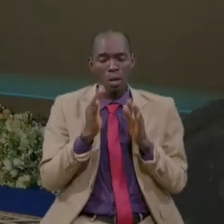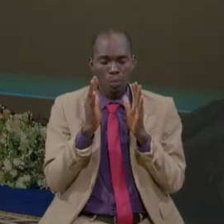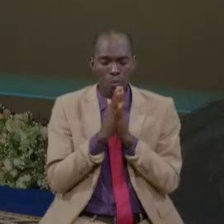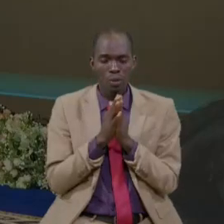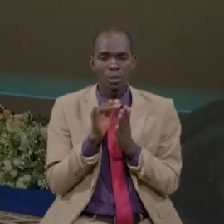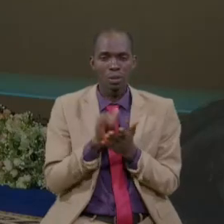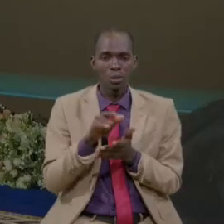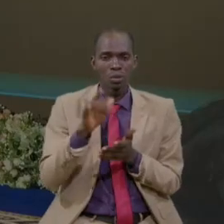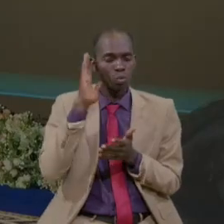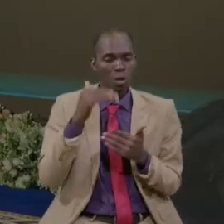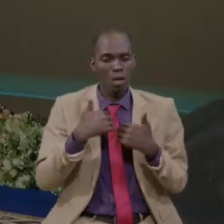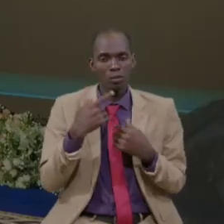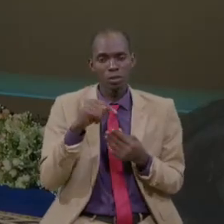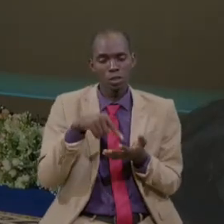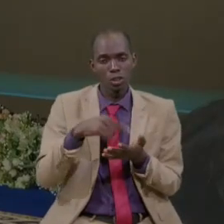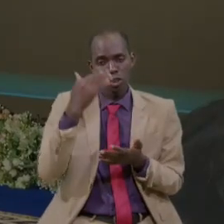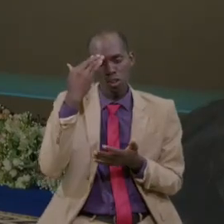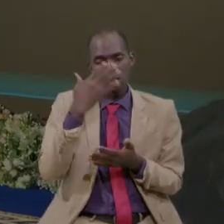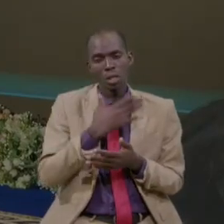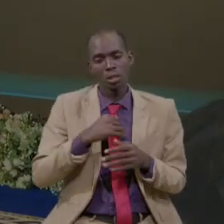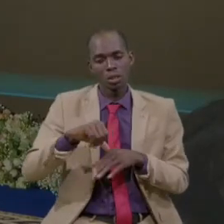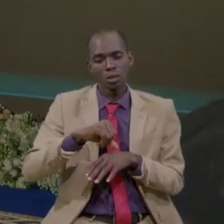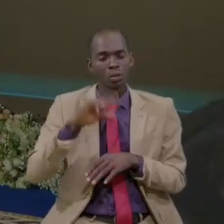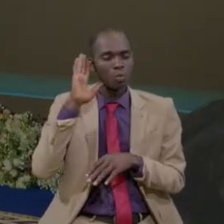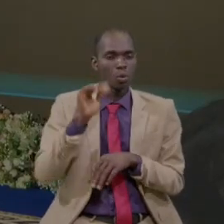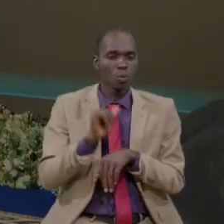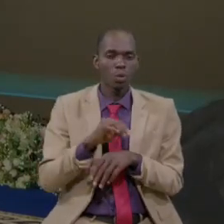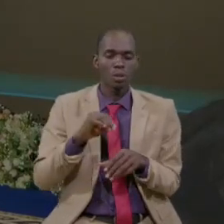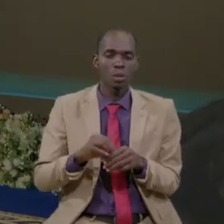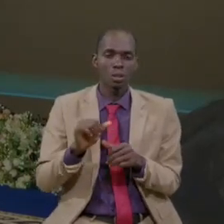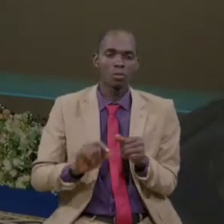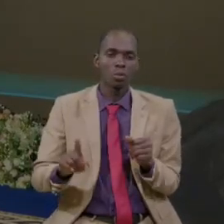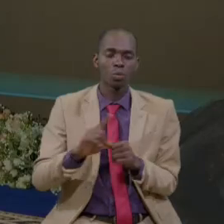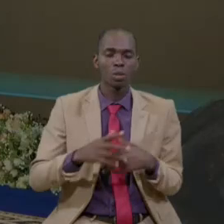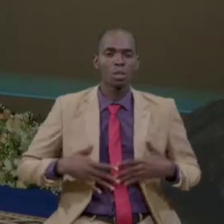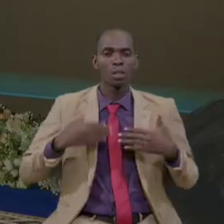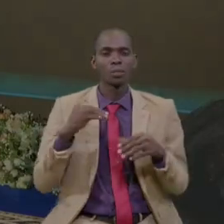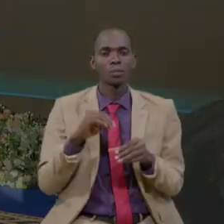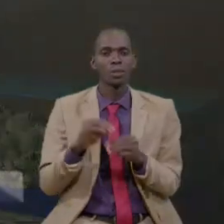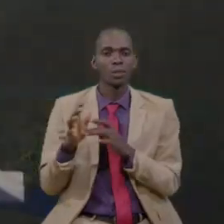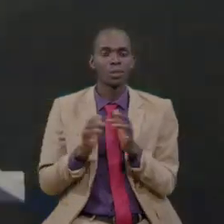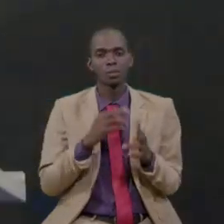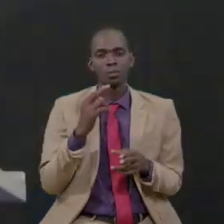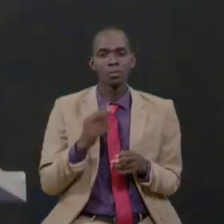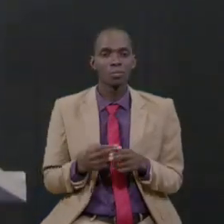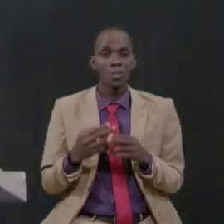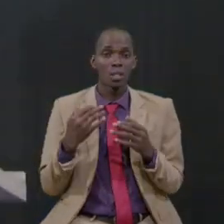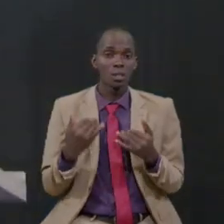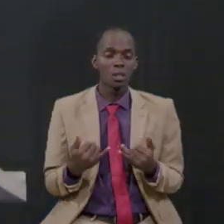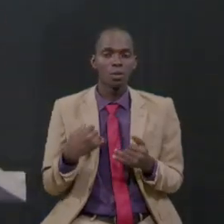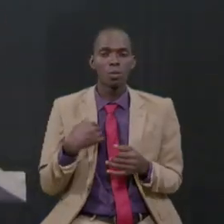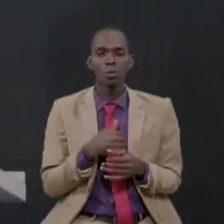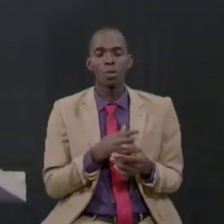one of our lives in Jesus' name. Amen. Now we come to the next